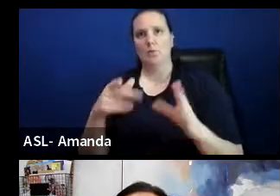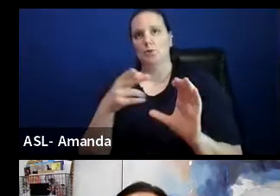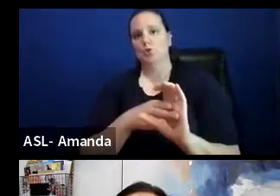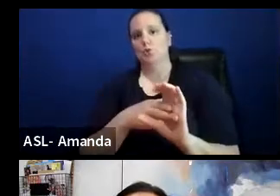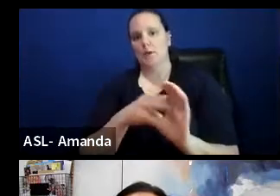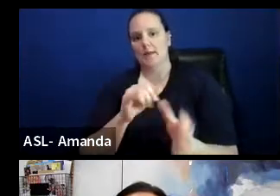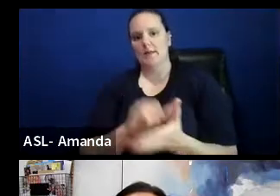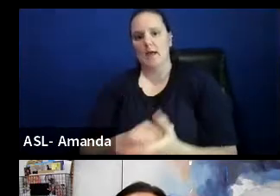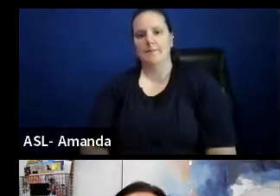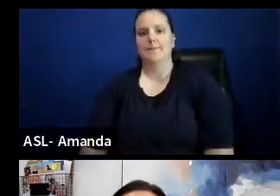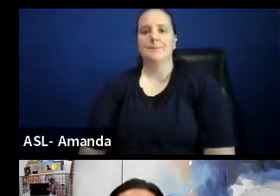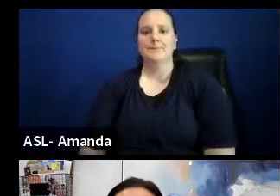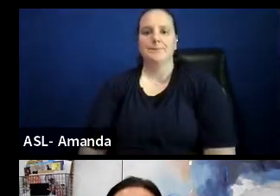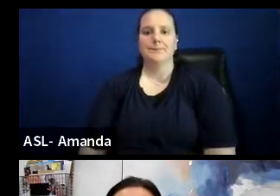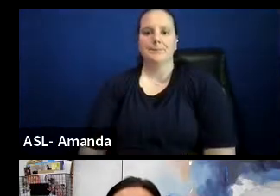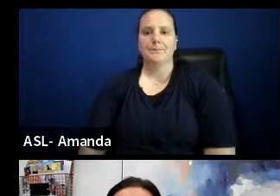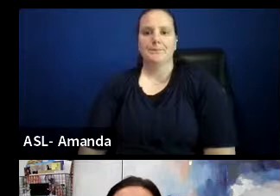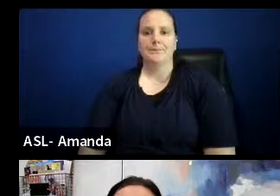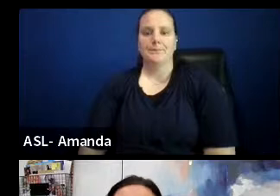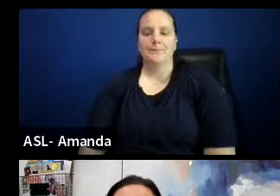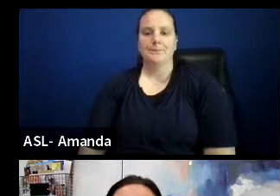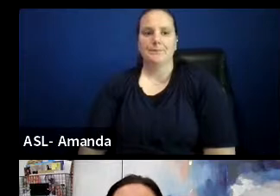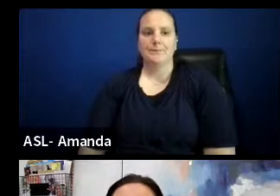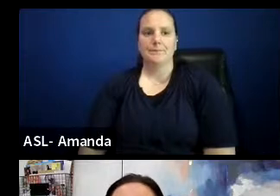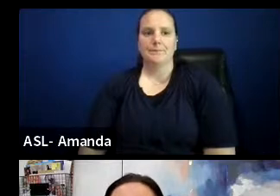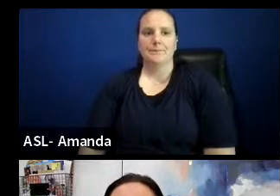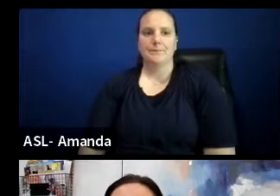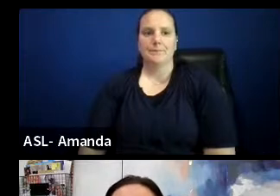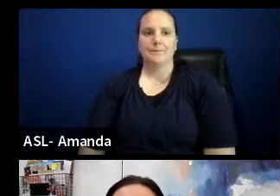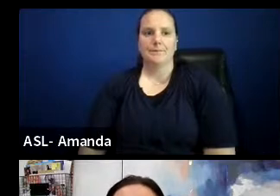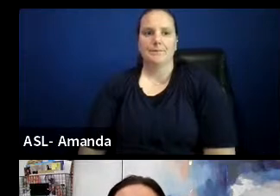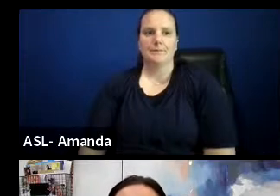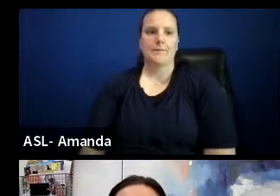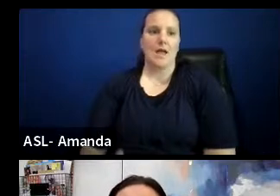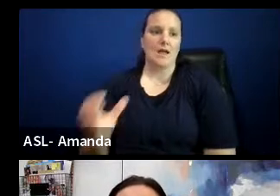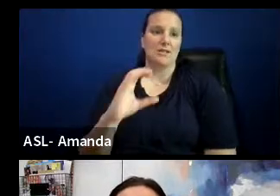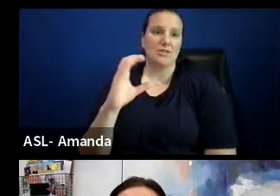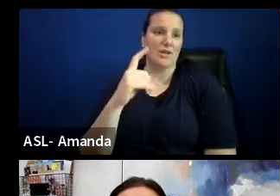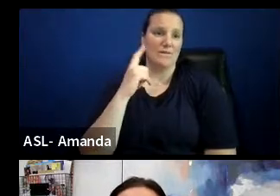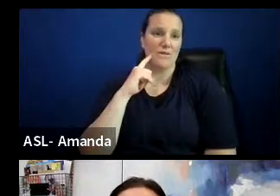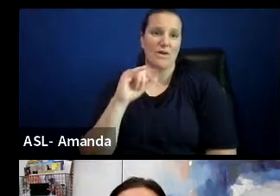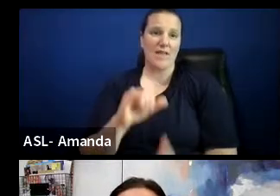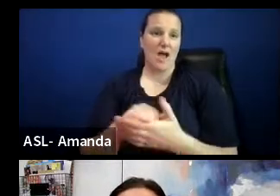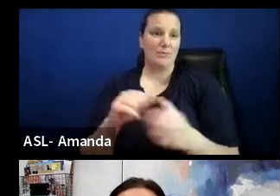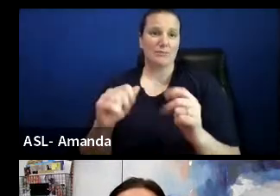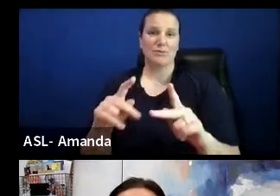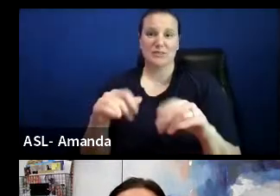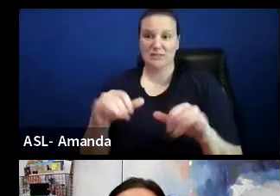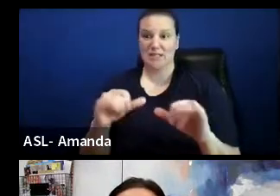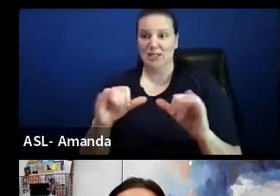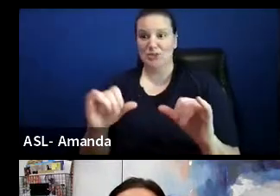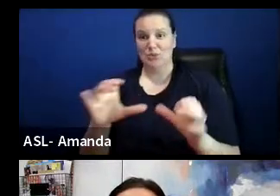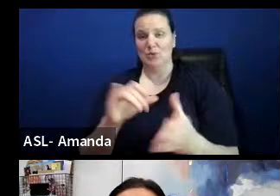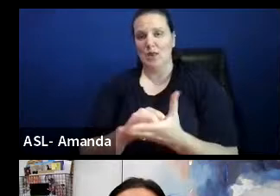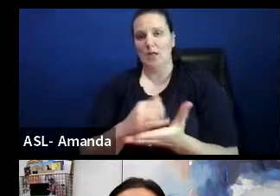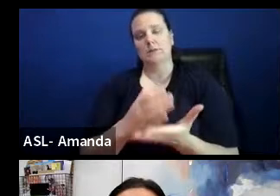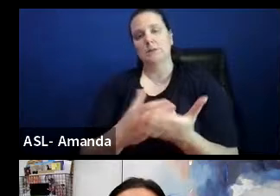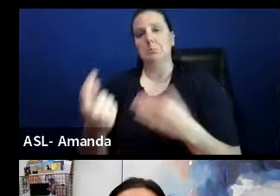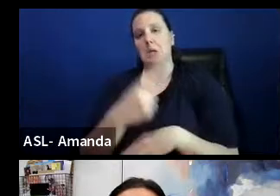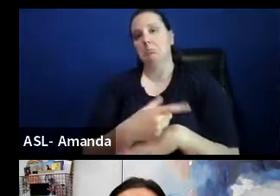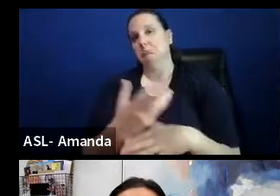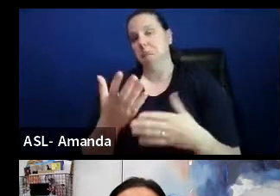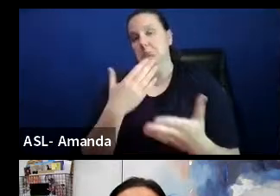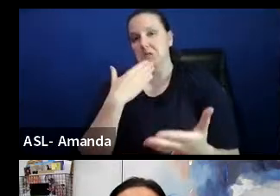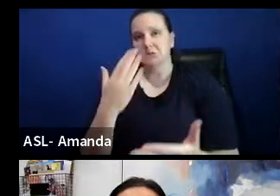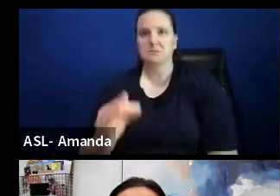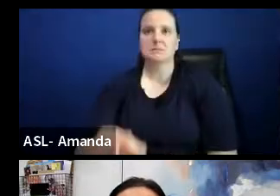And so I guess looking for an opportunity still to do that. So someday.